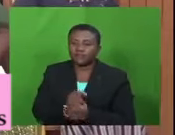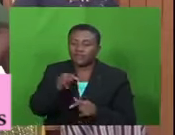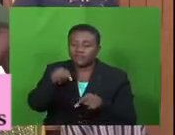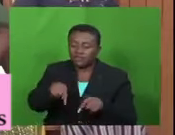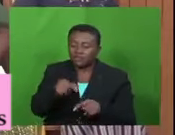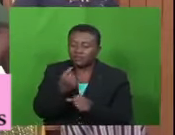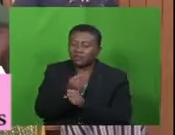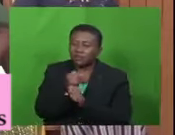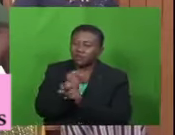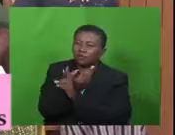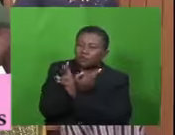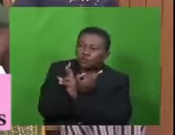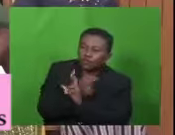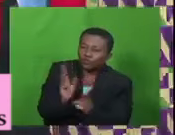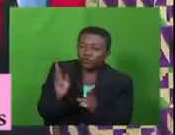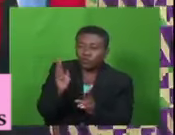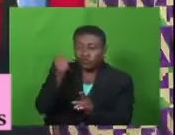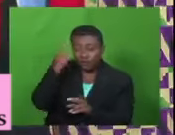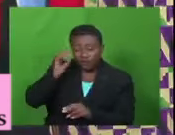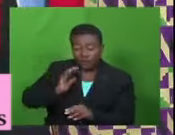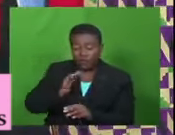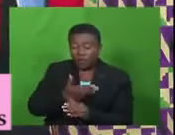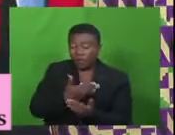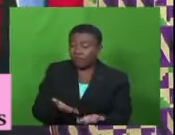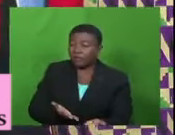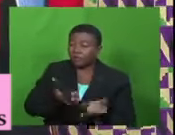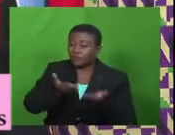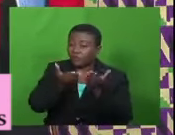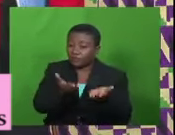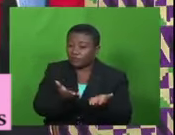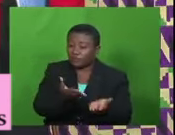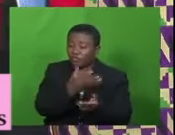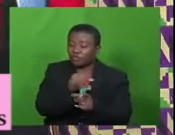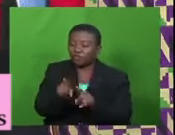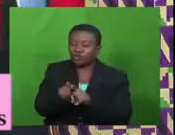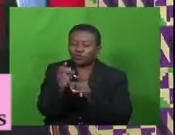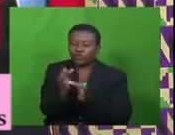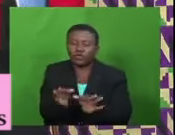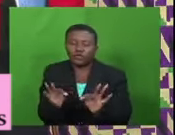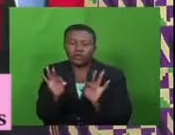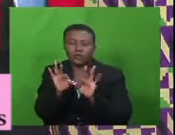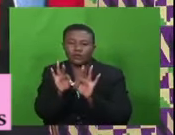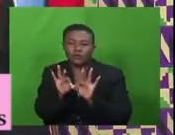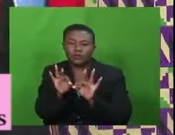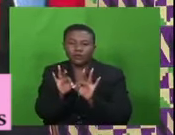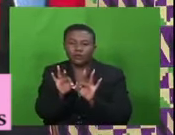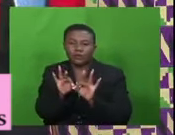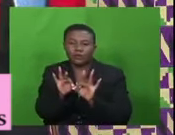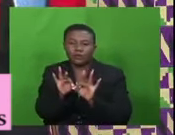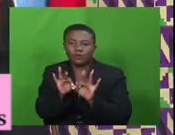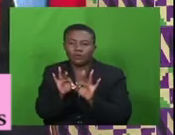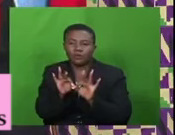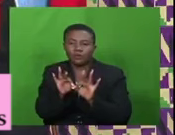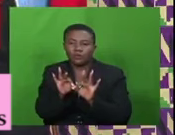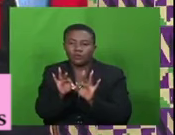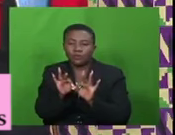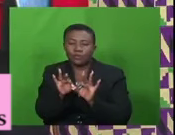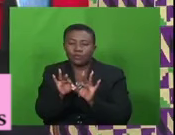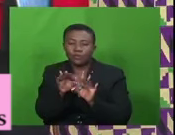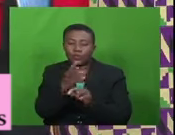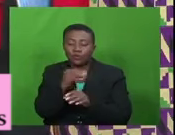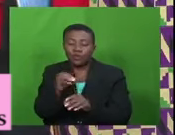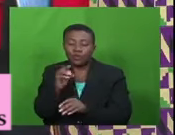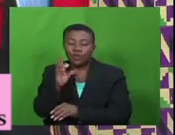readiness for our presentation to the Fund Board, and more importantly, bolster our domestic